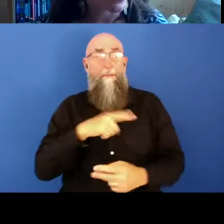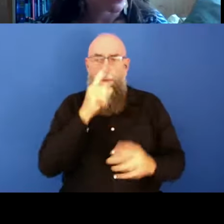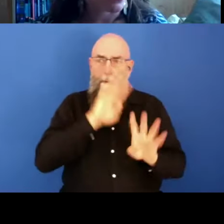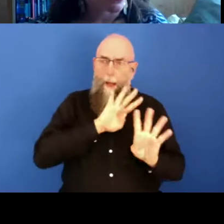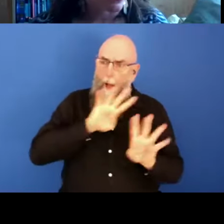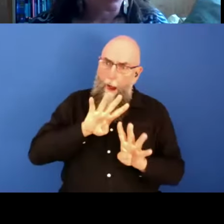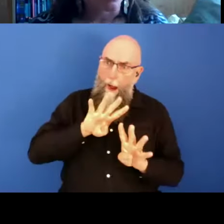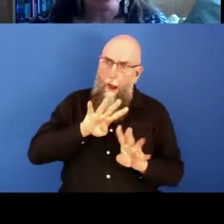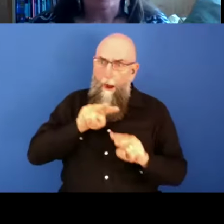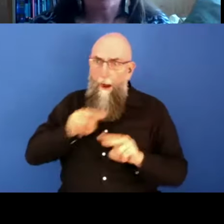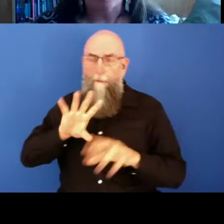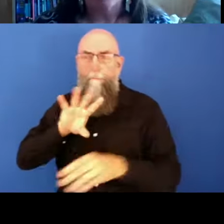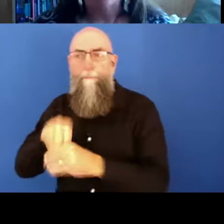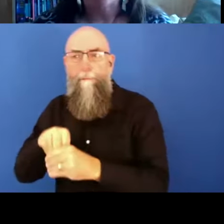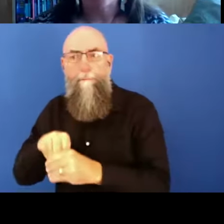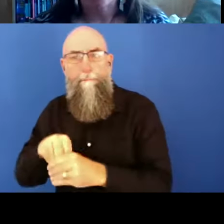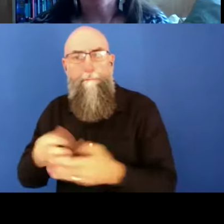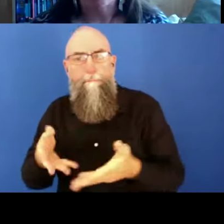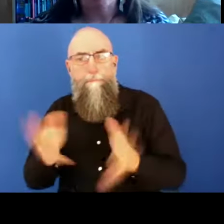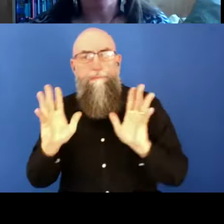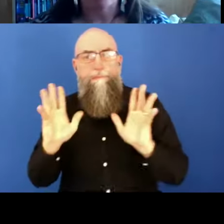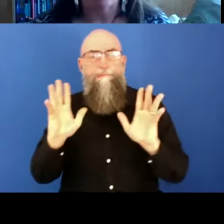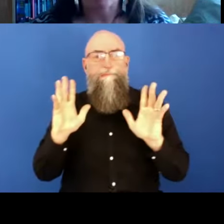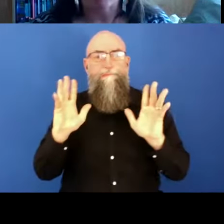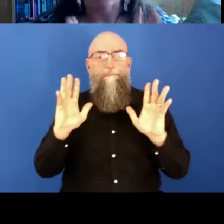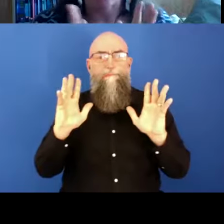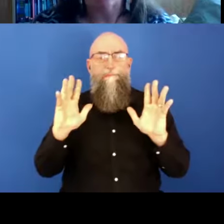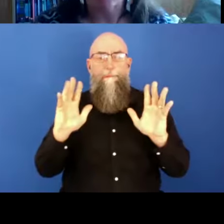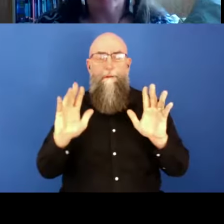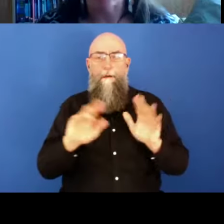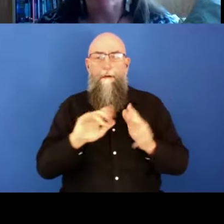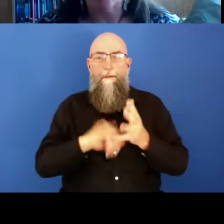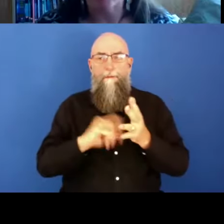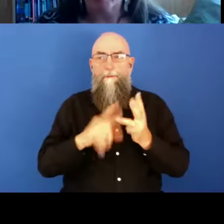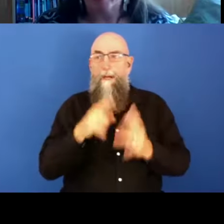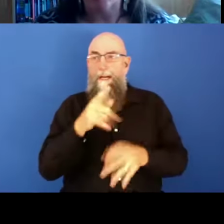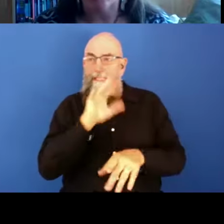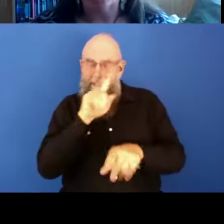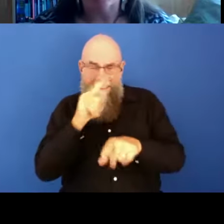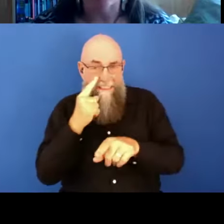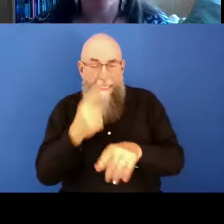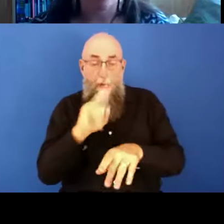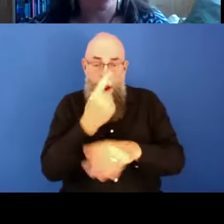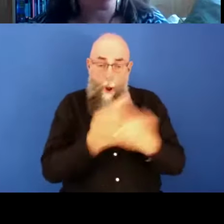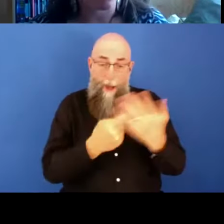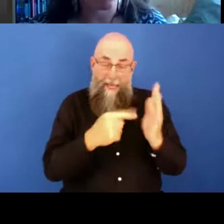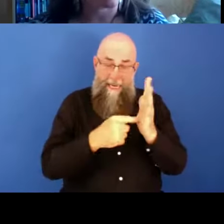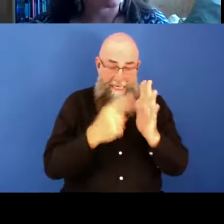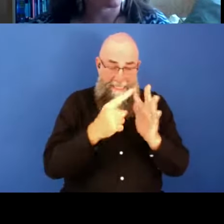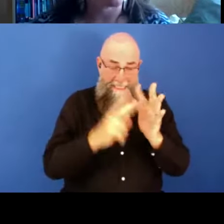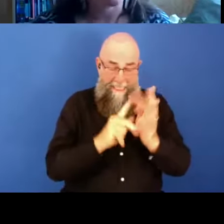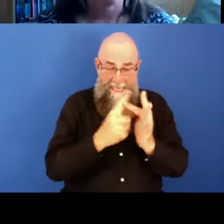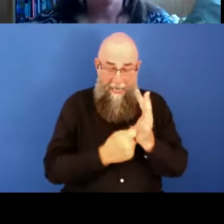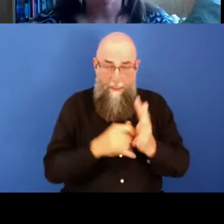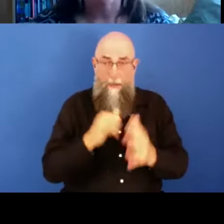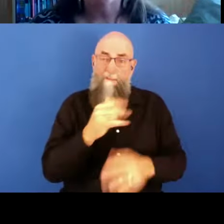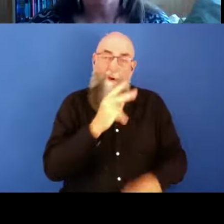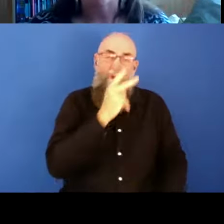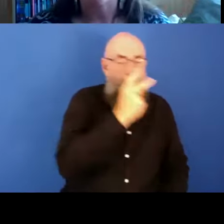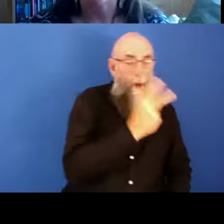well so you know they did um even classes not just for the sort of teenagers or the 12 to 25 year olds but